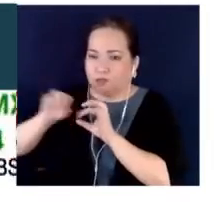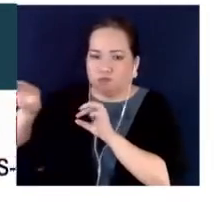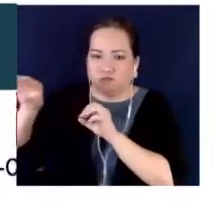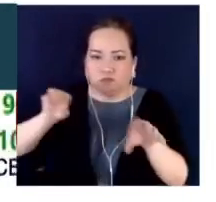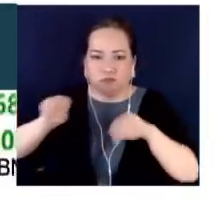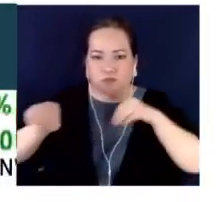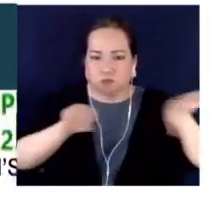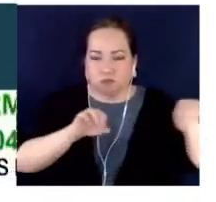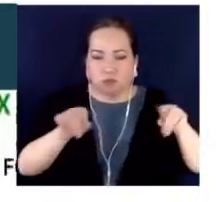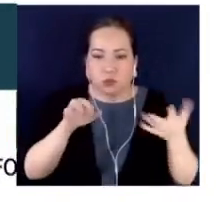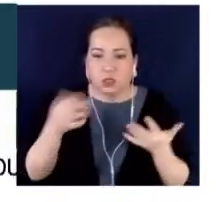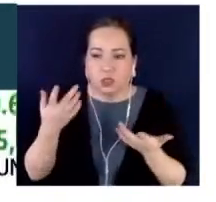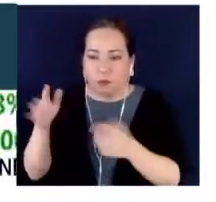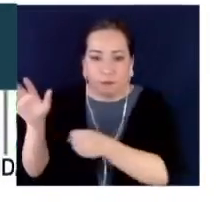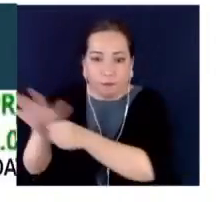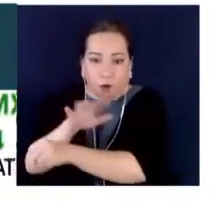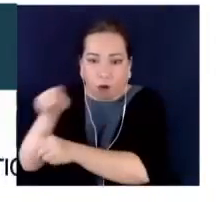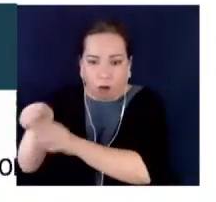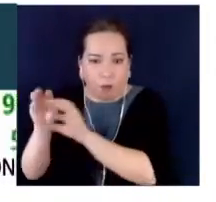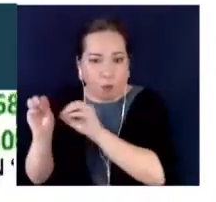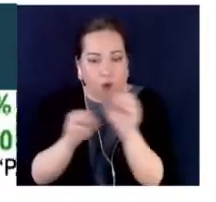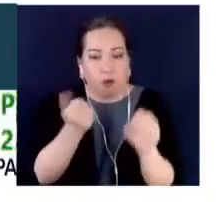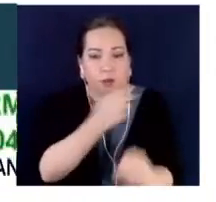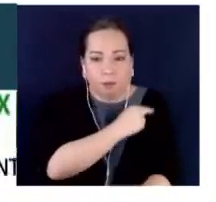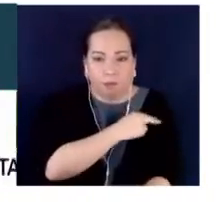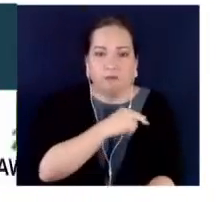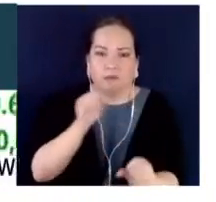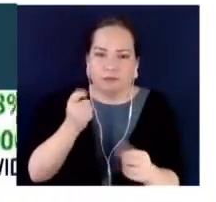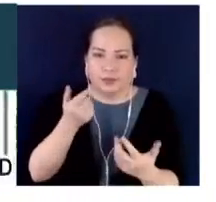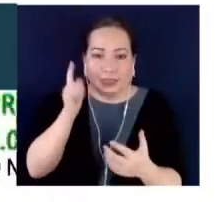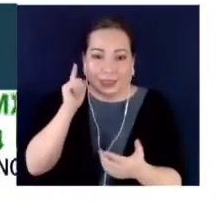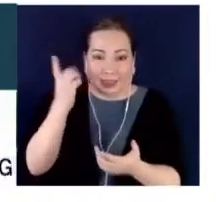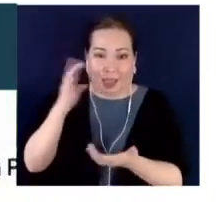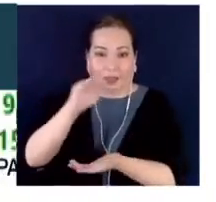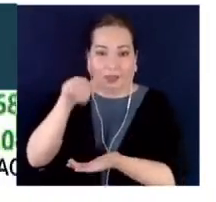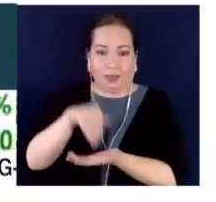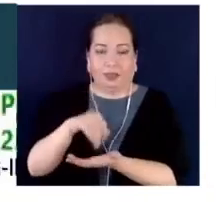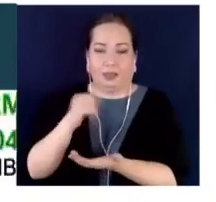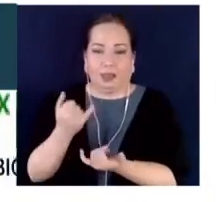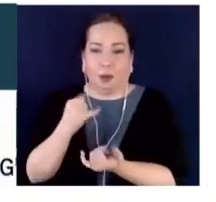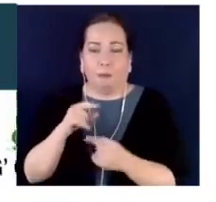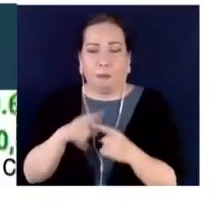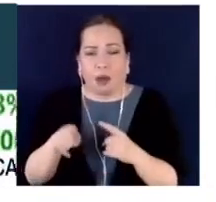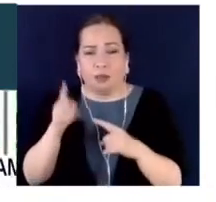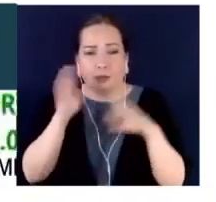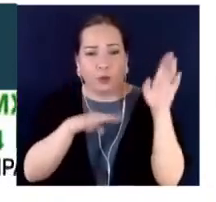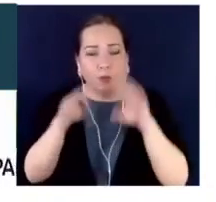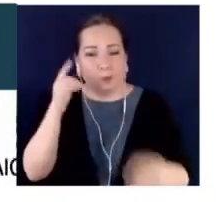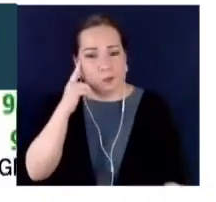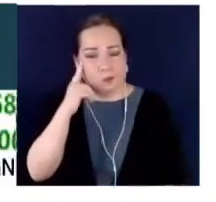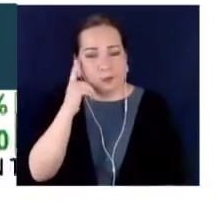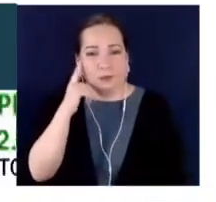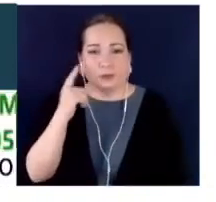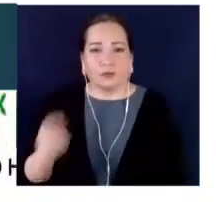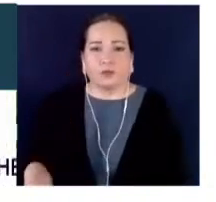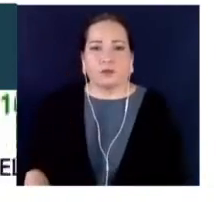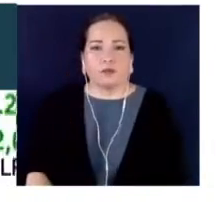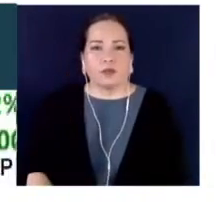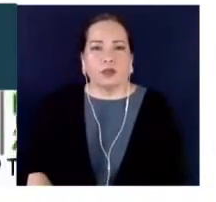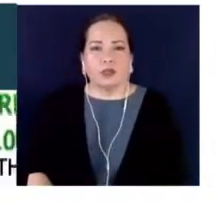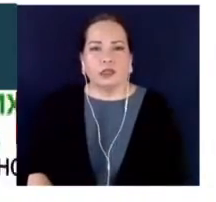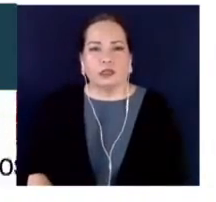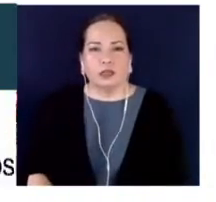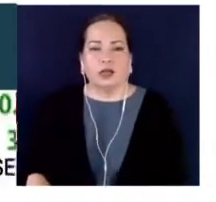if the hospitals are full. But then the problem here probably is, of